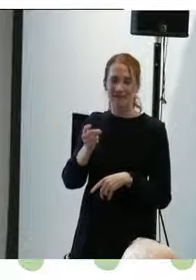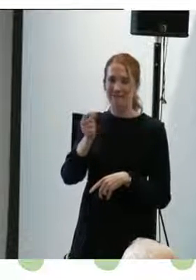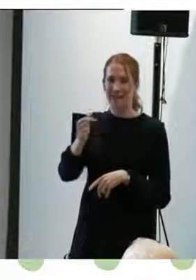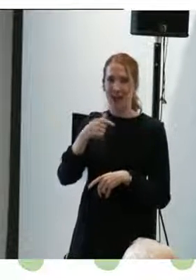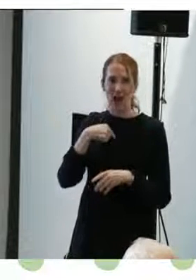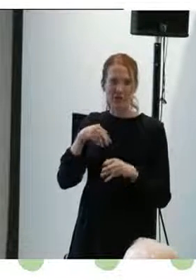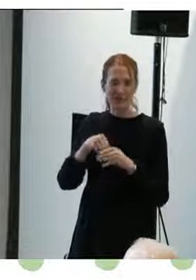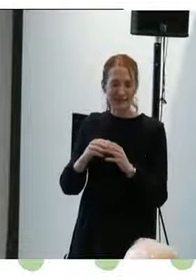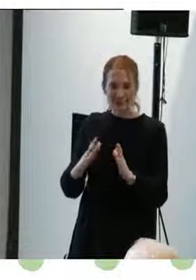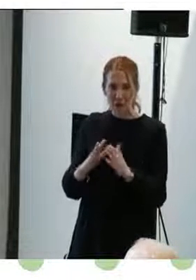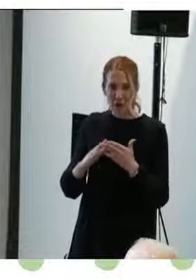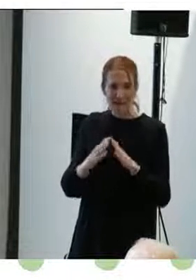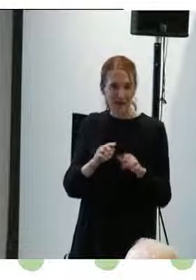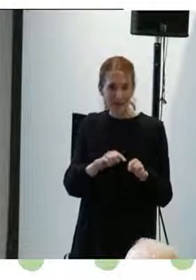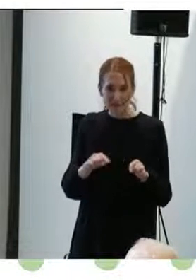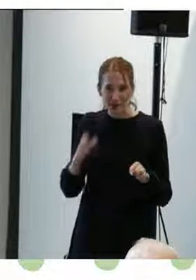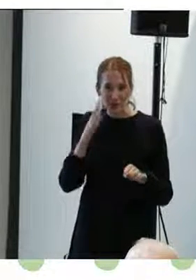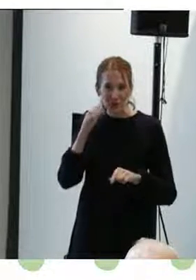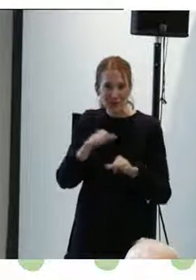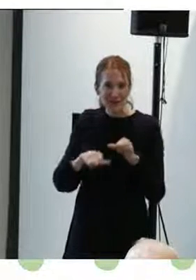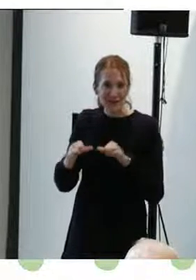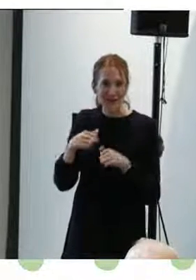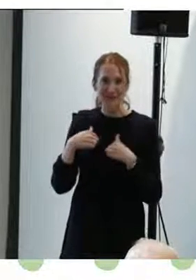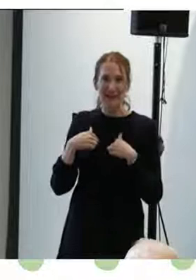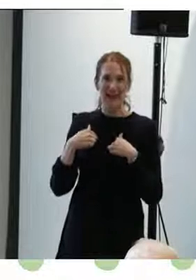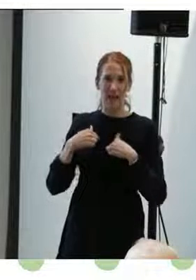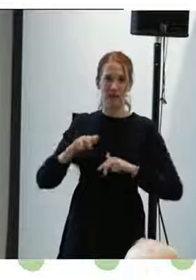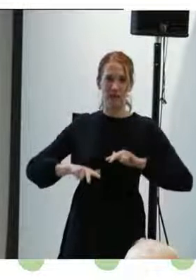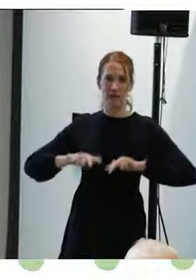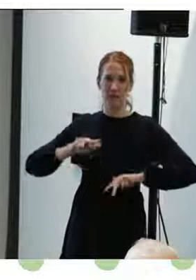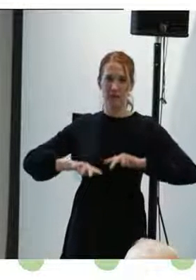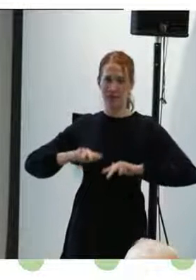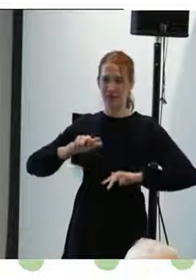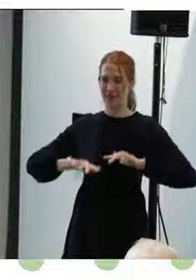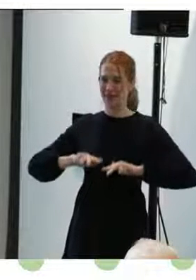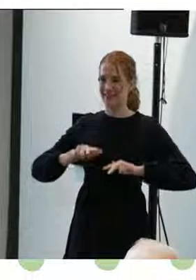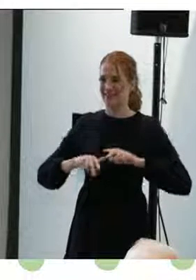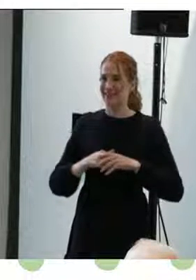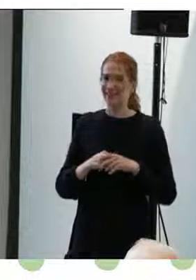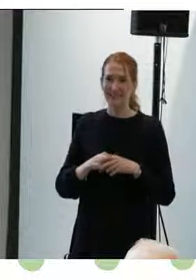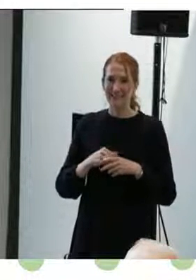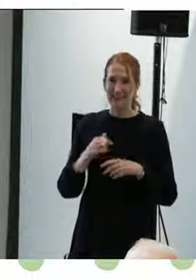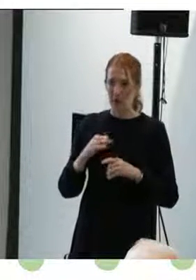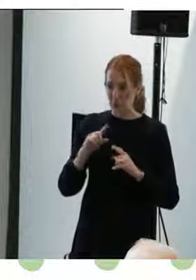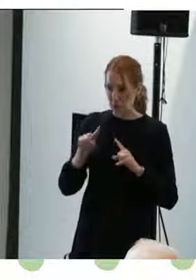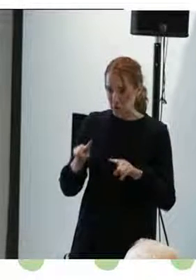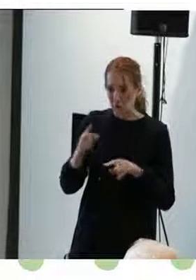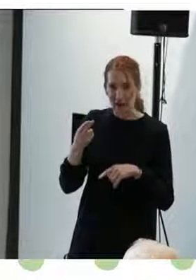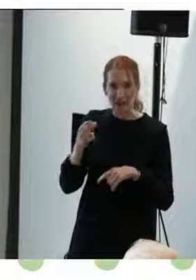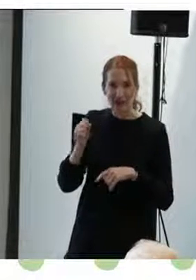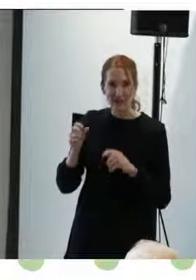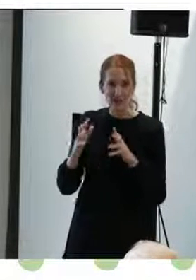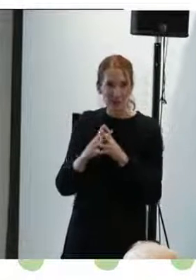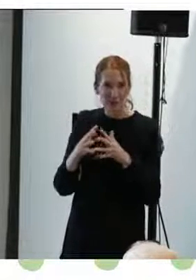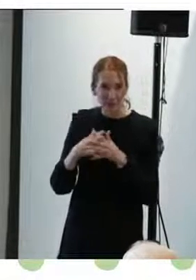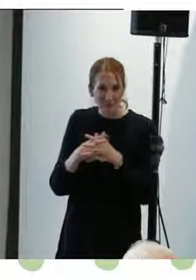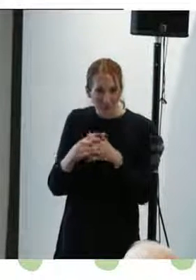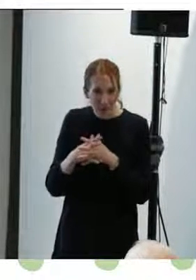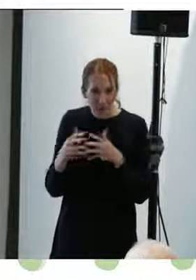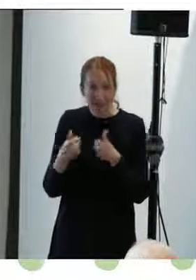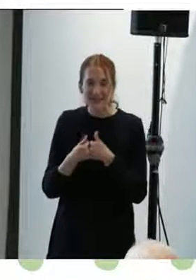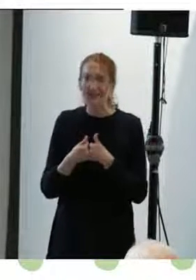everyone, and I was very awkward, so I would just kind of like go to high school football games or go to like high